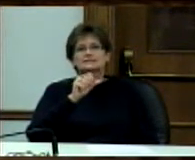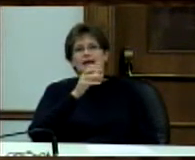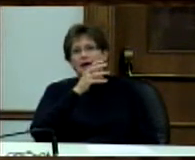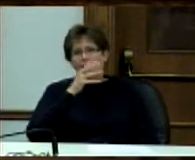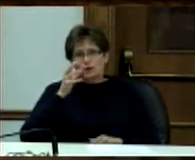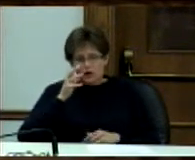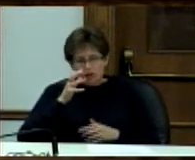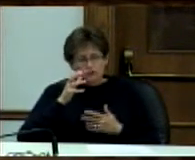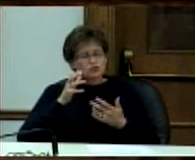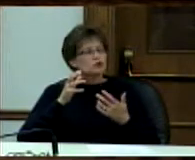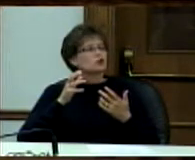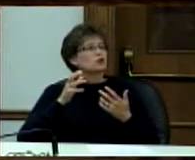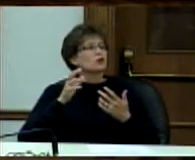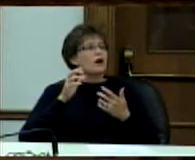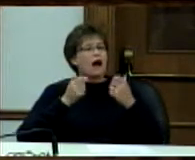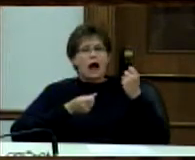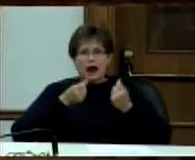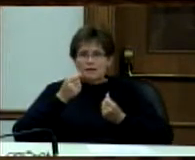agriculture,